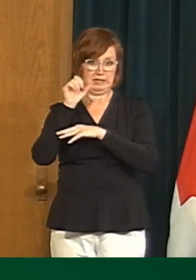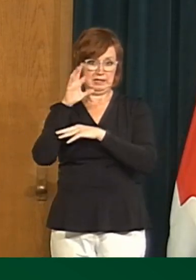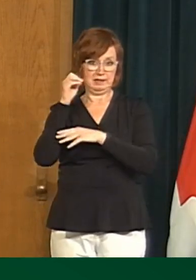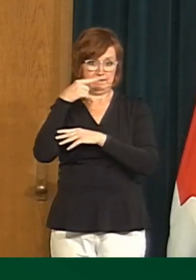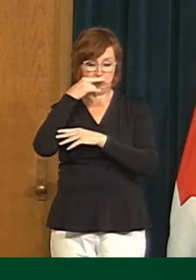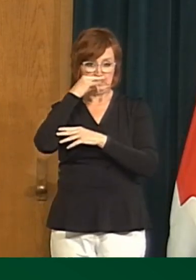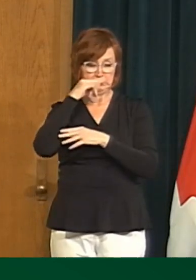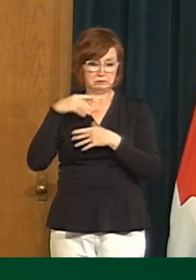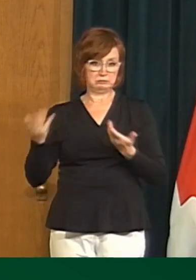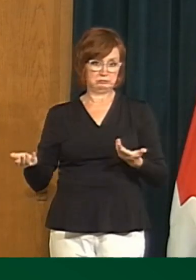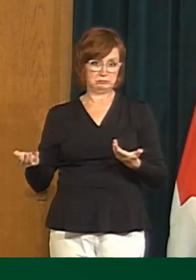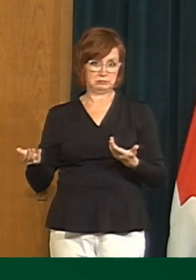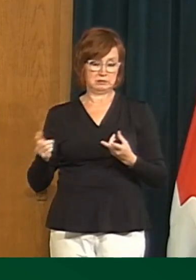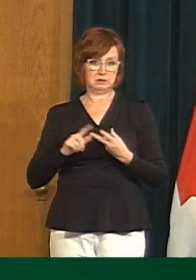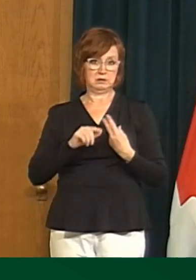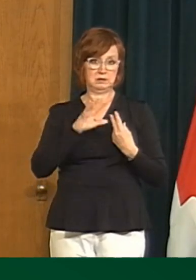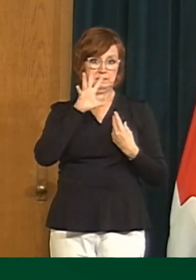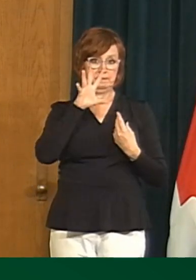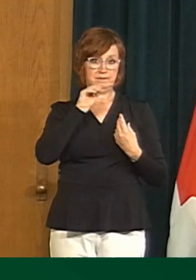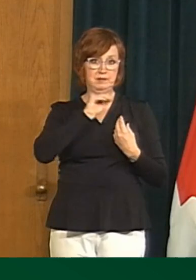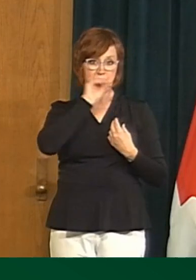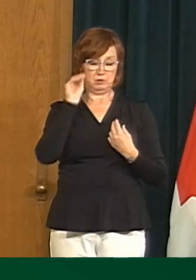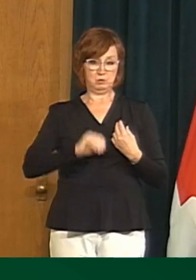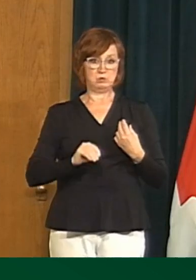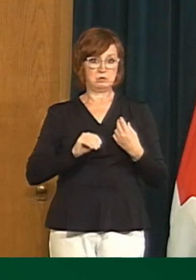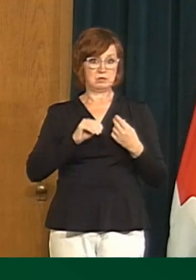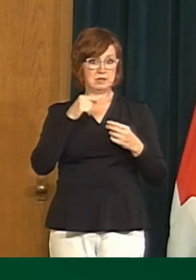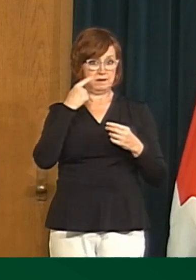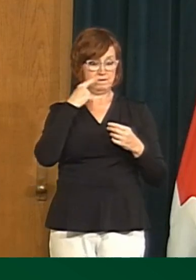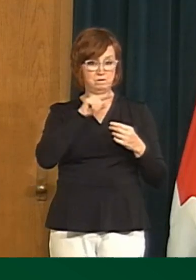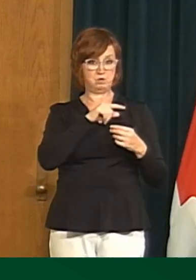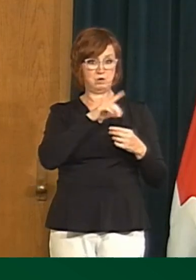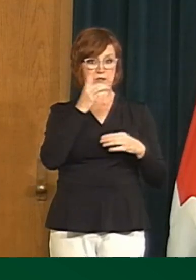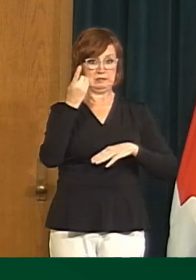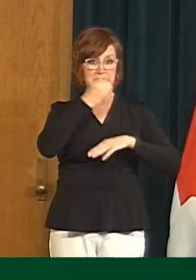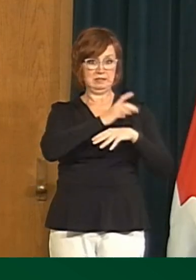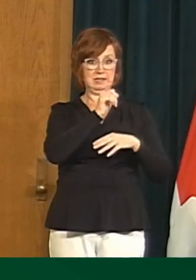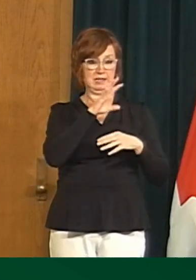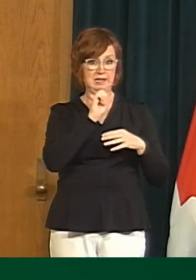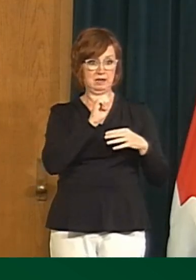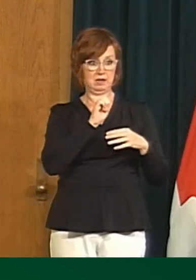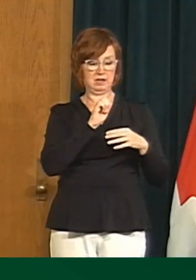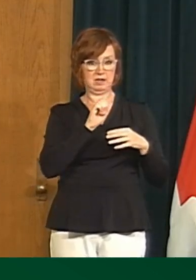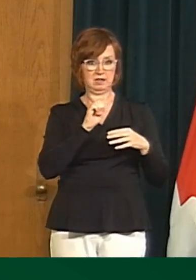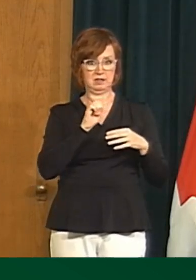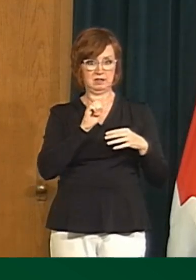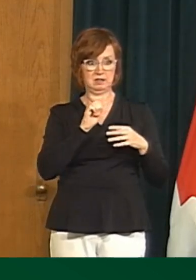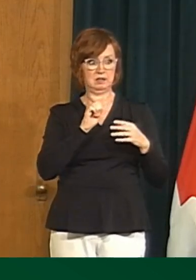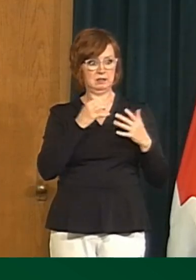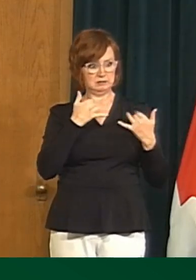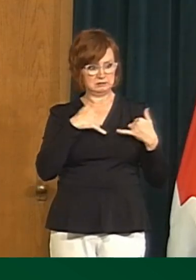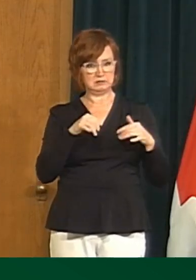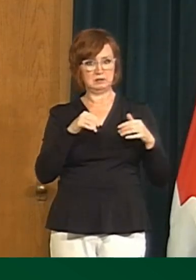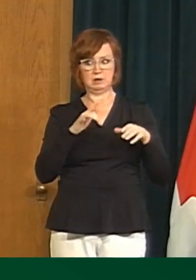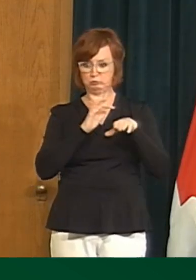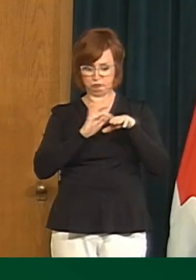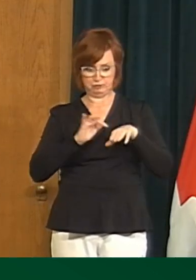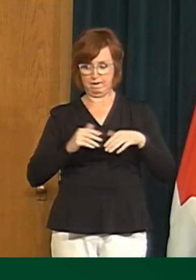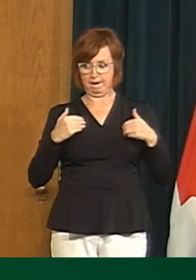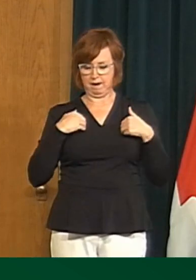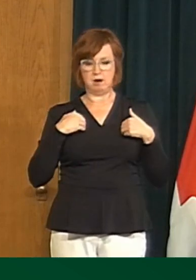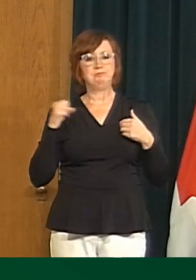our childcare spaces that we had allotted for people that are going back to work are still available. We have about 1,100